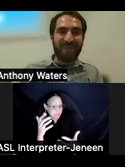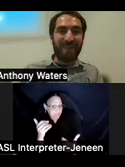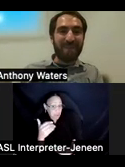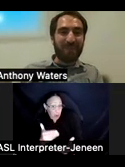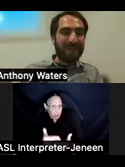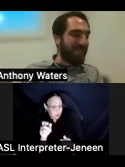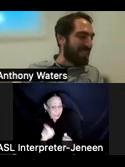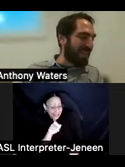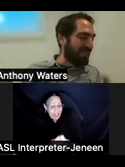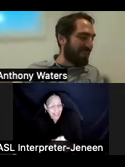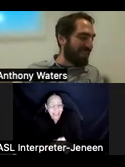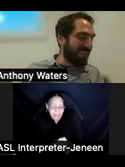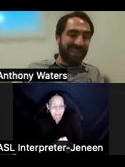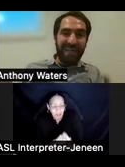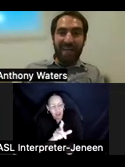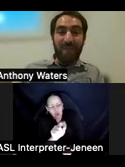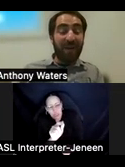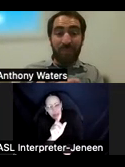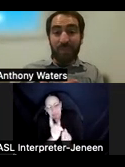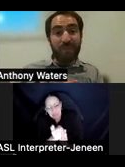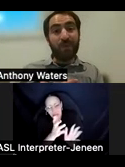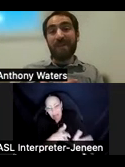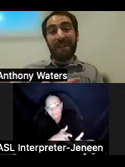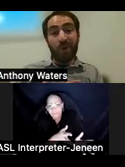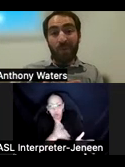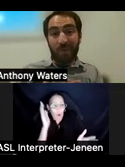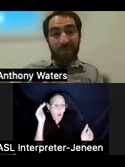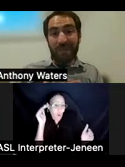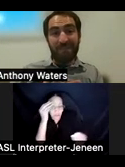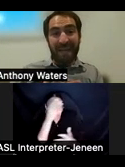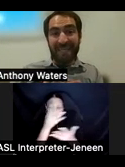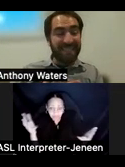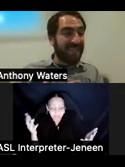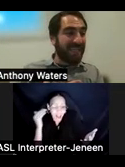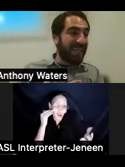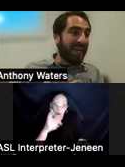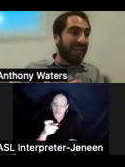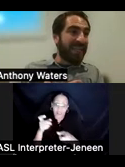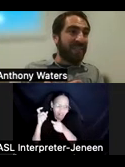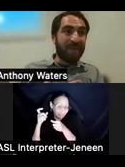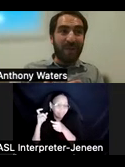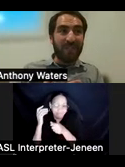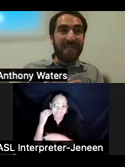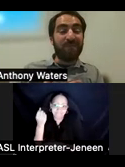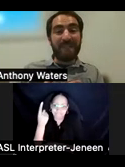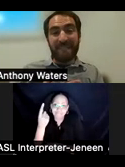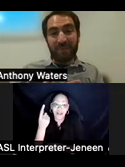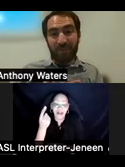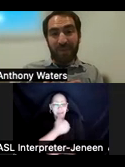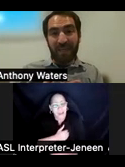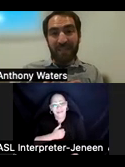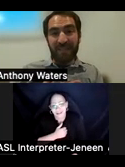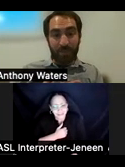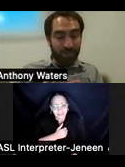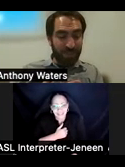exactly. So we've got about 20 minutes left. I hope this was informative. I know we went really fast, and so I apologize if we skimmed